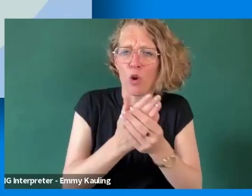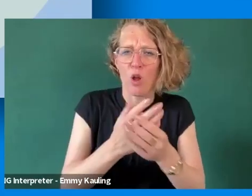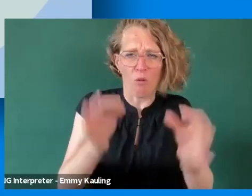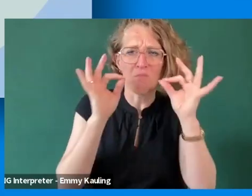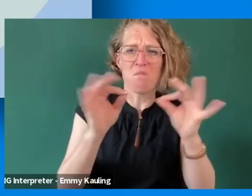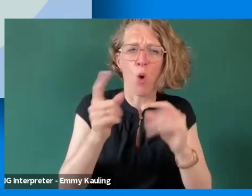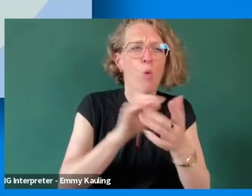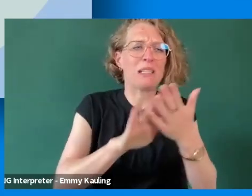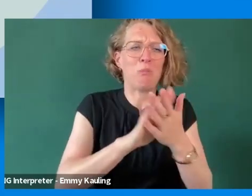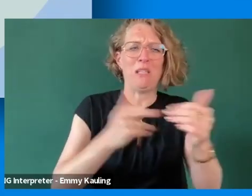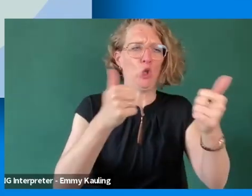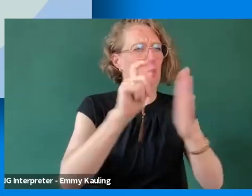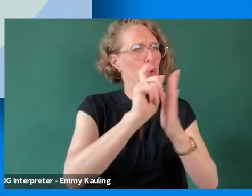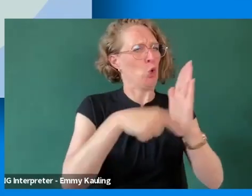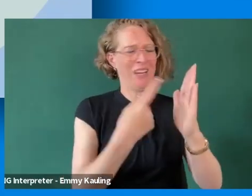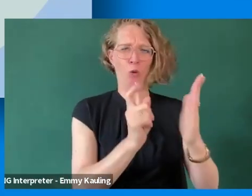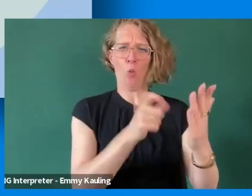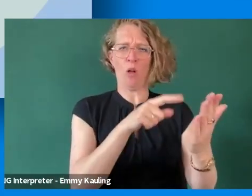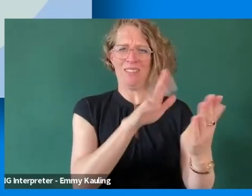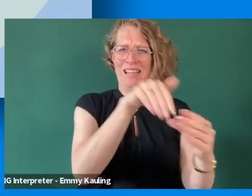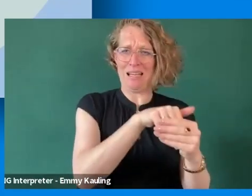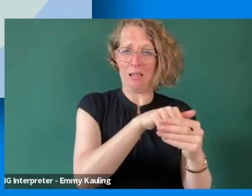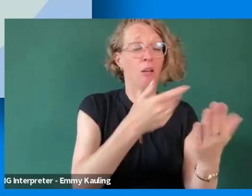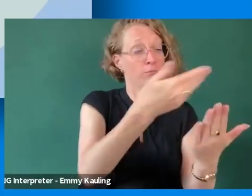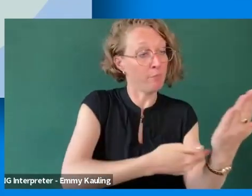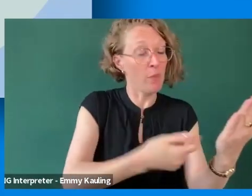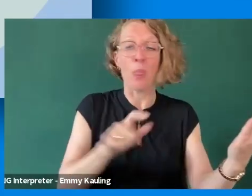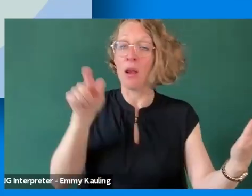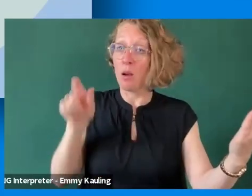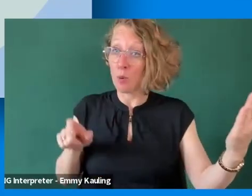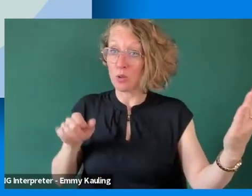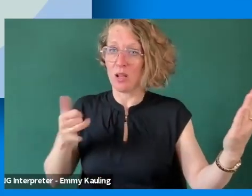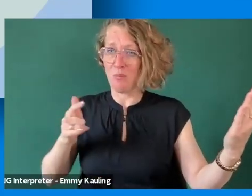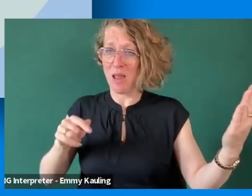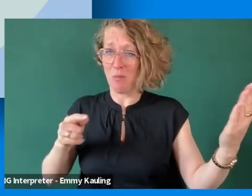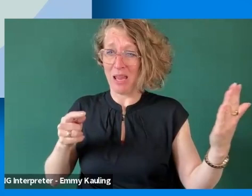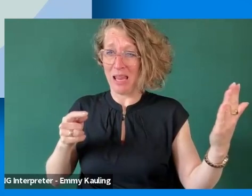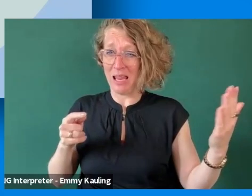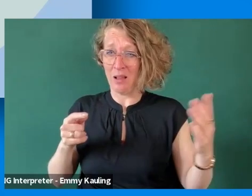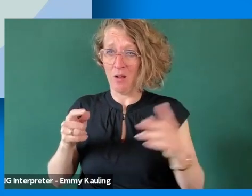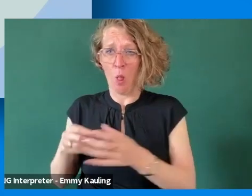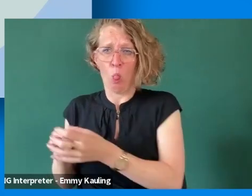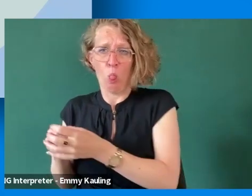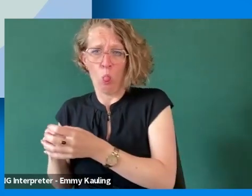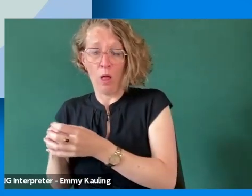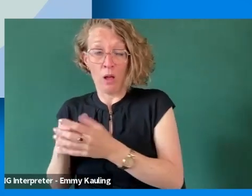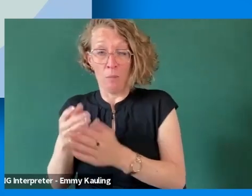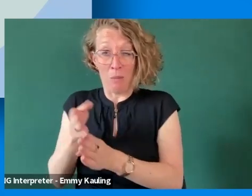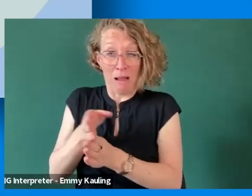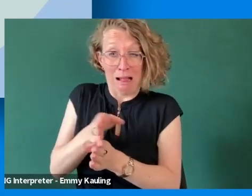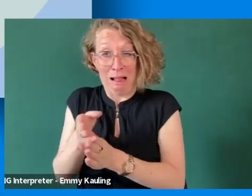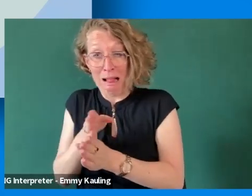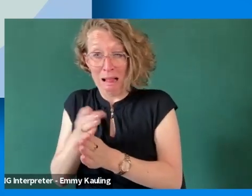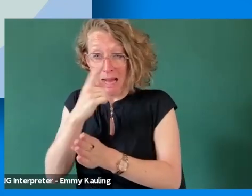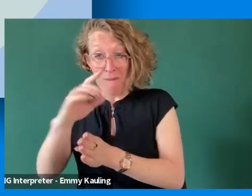And I think that that then creates an opportunity for somebody who's maybe at the margin of fundable, not fundable,